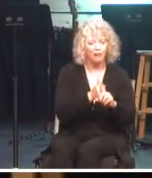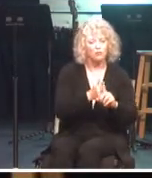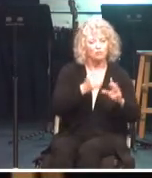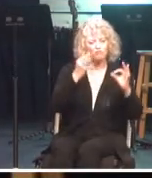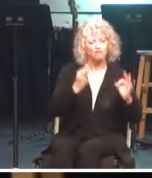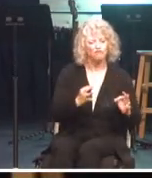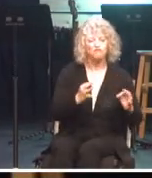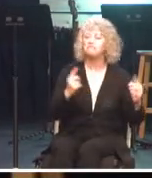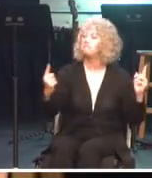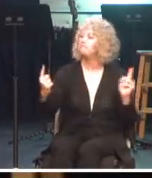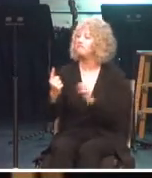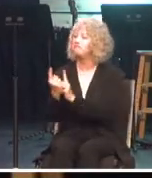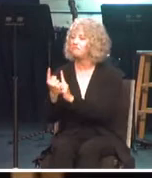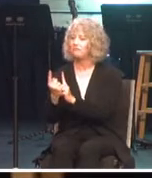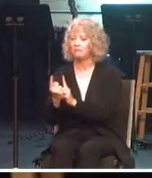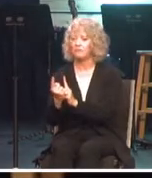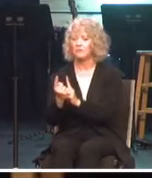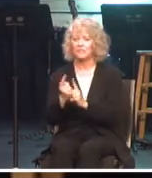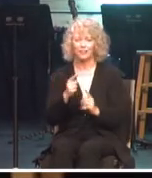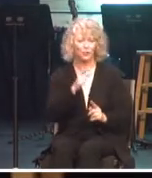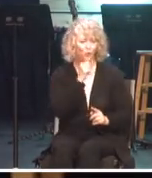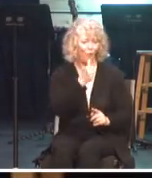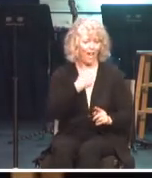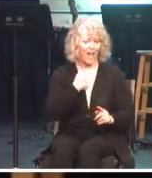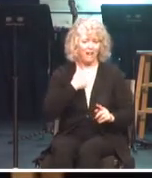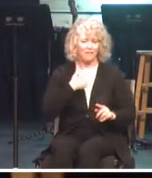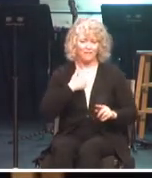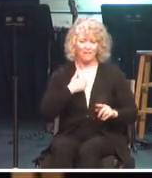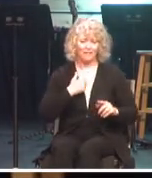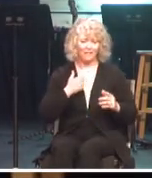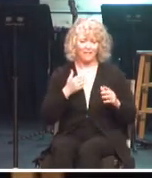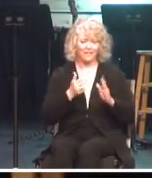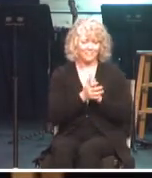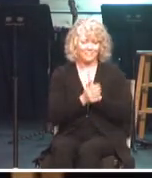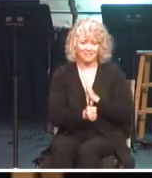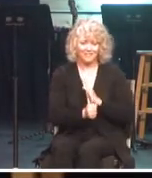No one possesses the capability or even the potential